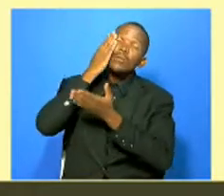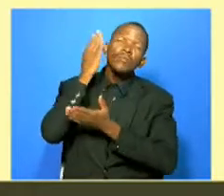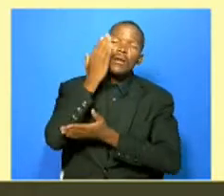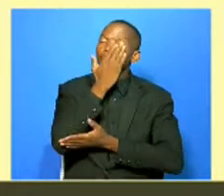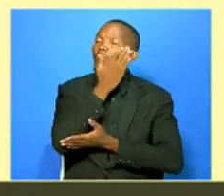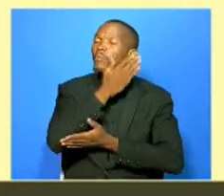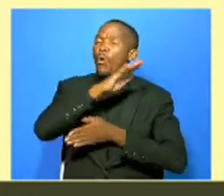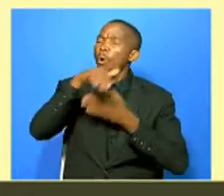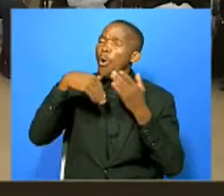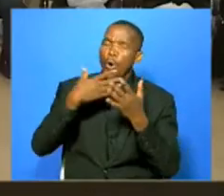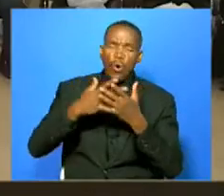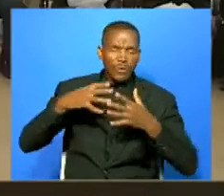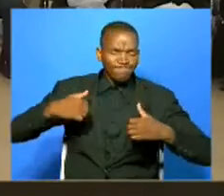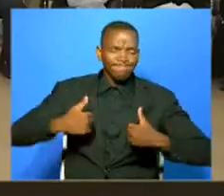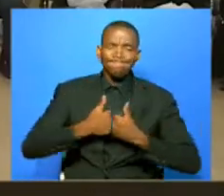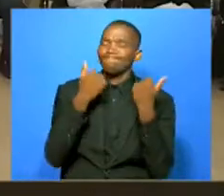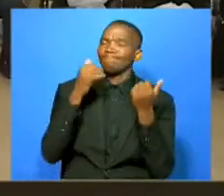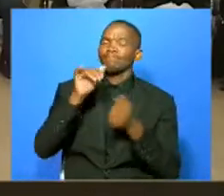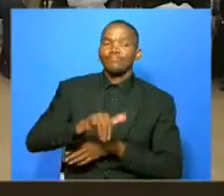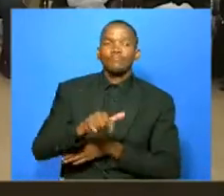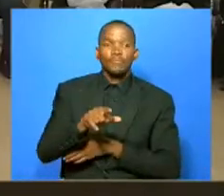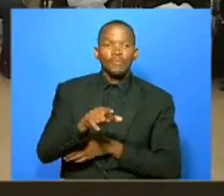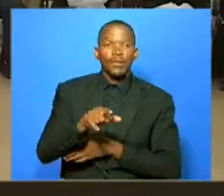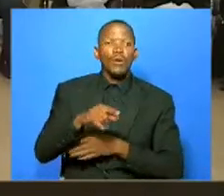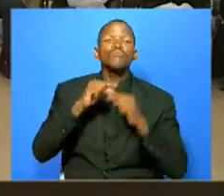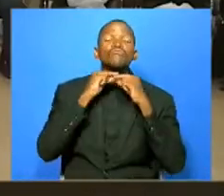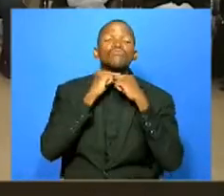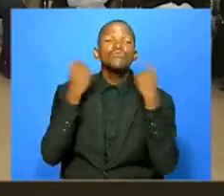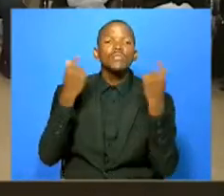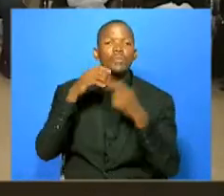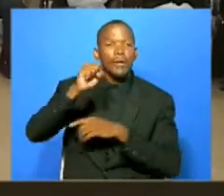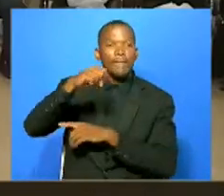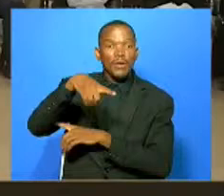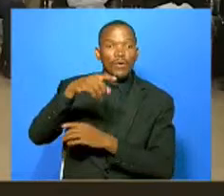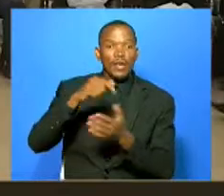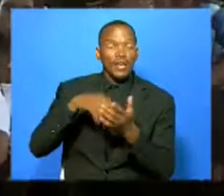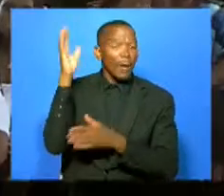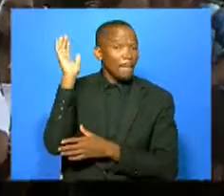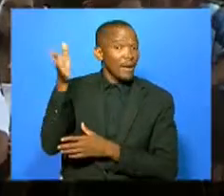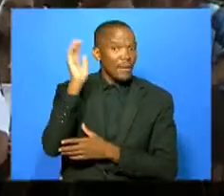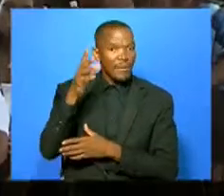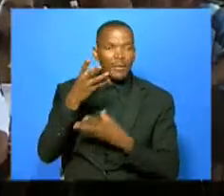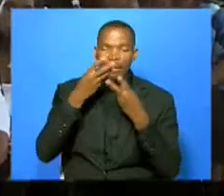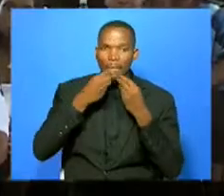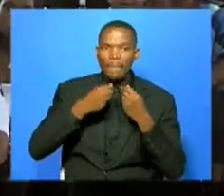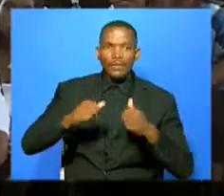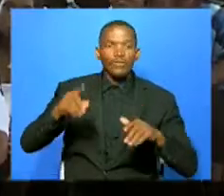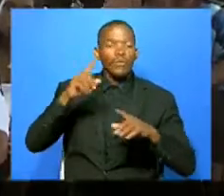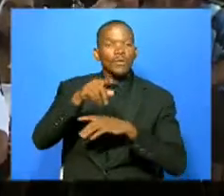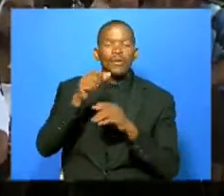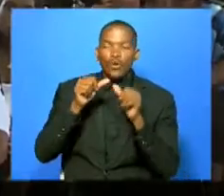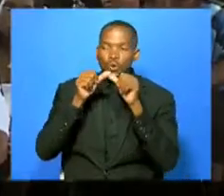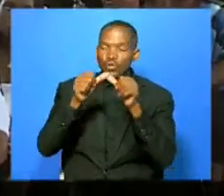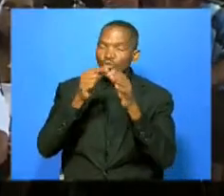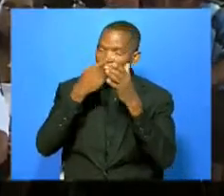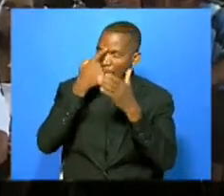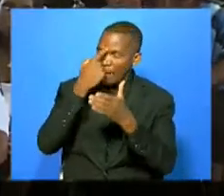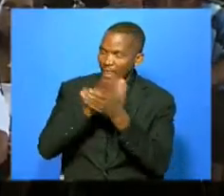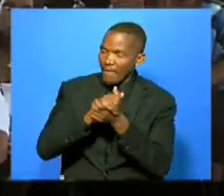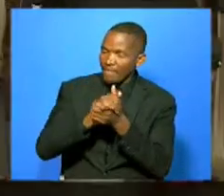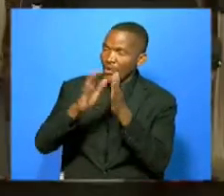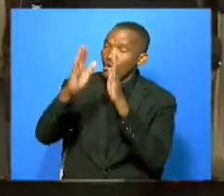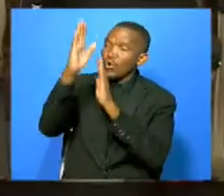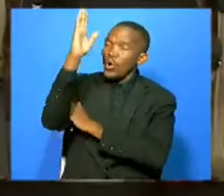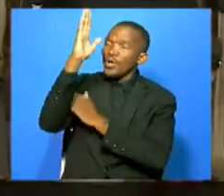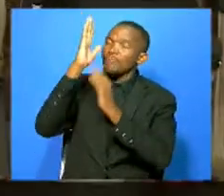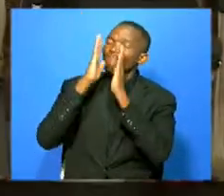mo pitlagano ya emahehe. Mongwe wa baruti ba Mophikwe a neela molaetsa wa kgomotso le go tswelela ba dumela mo Modimong. Dithapelo